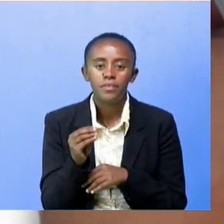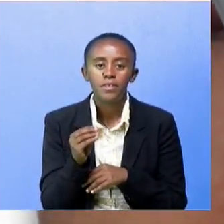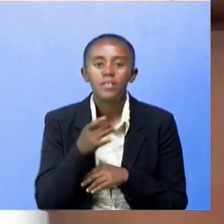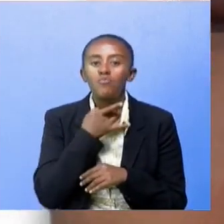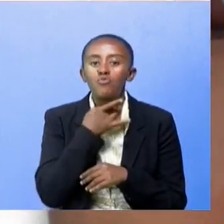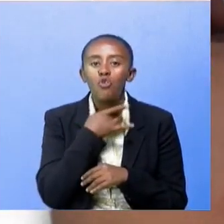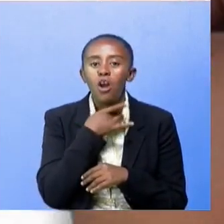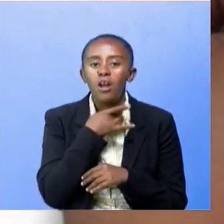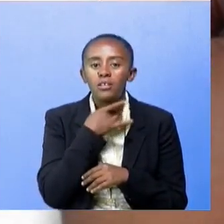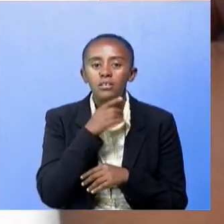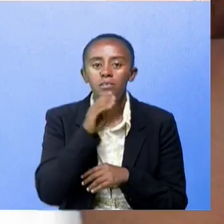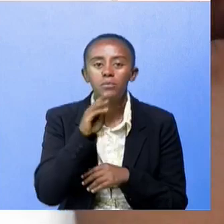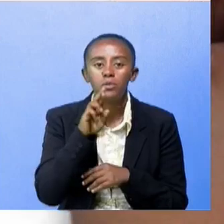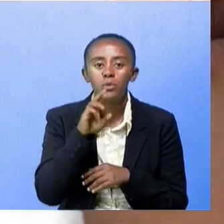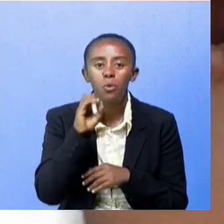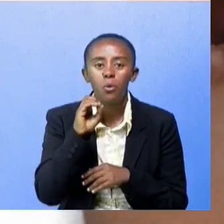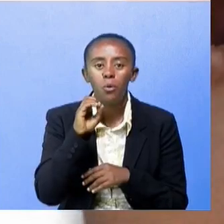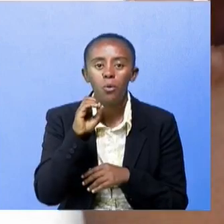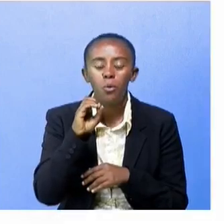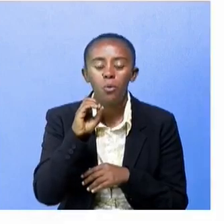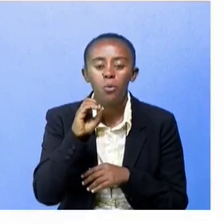bronchitis.